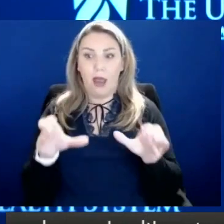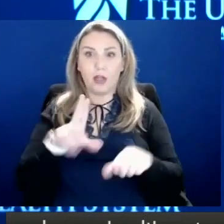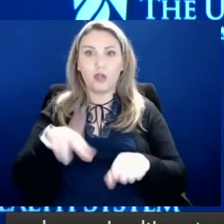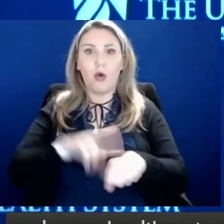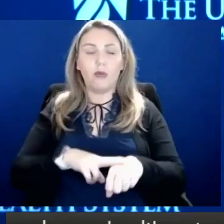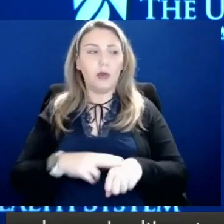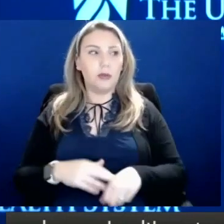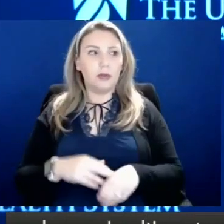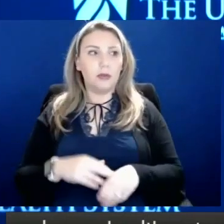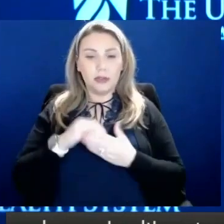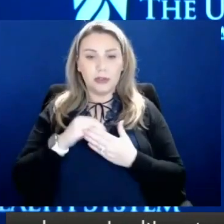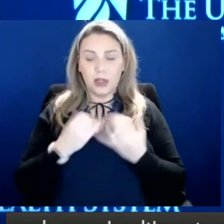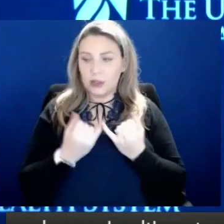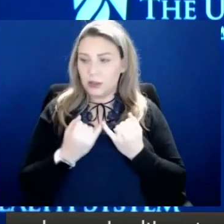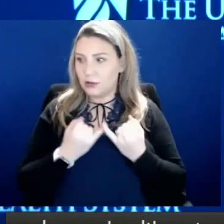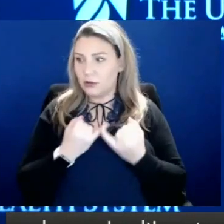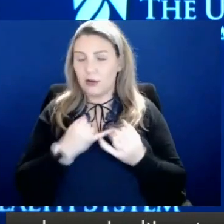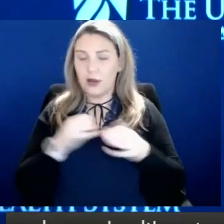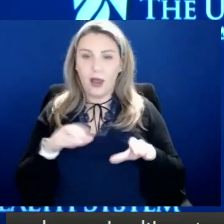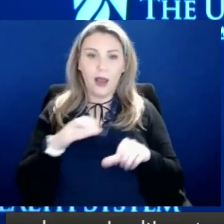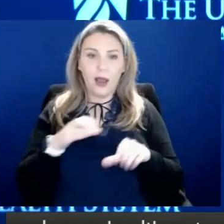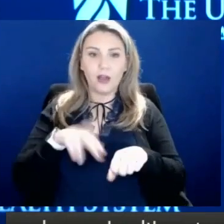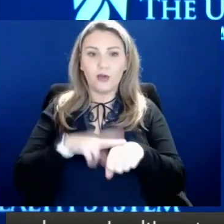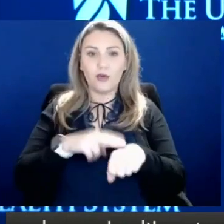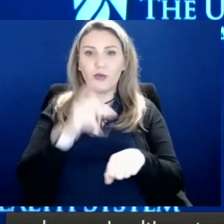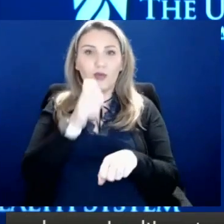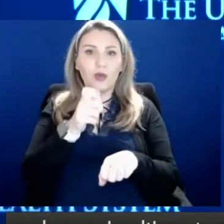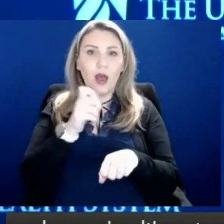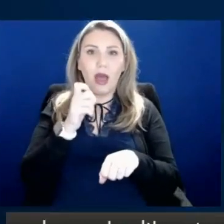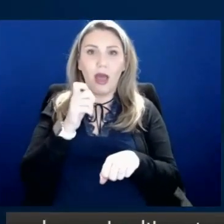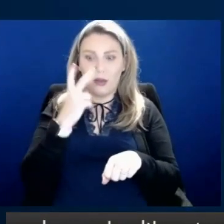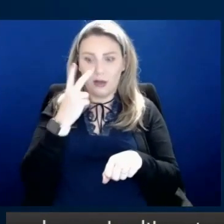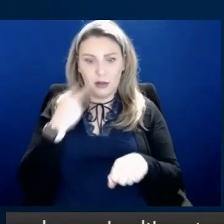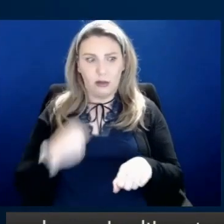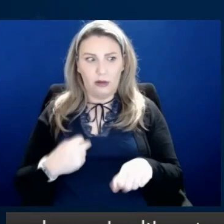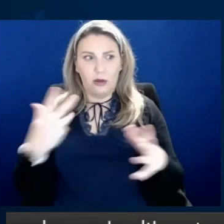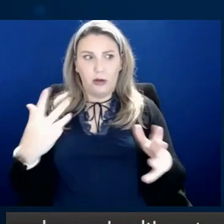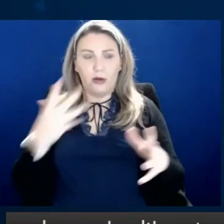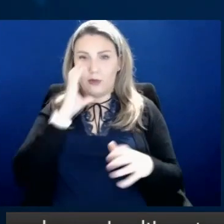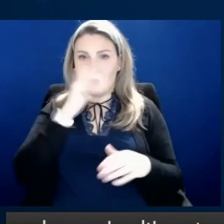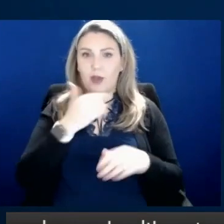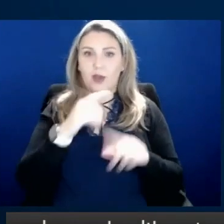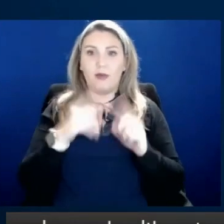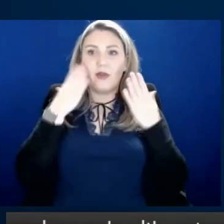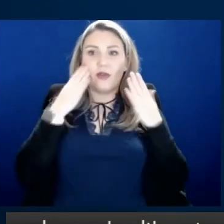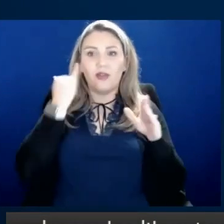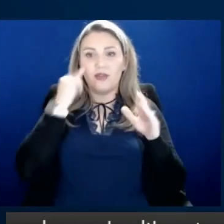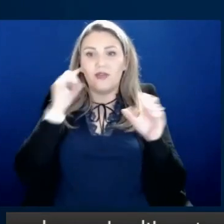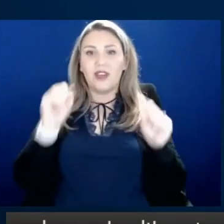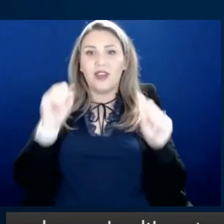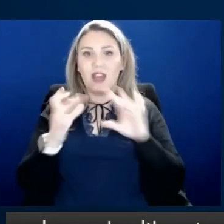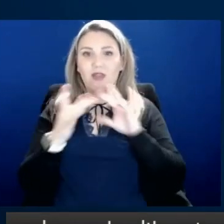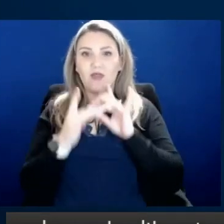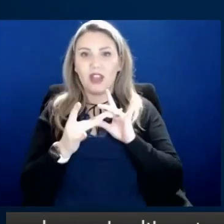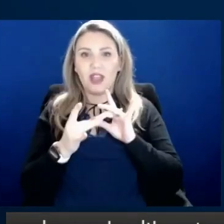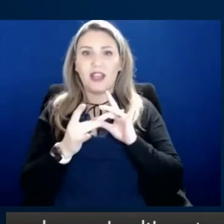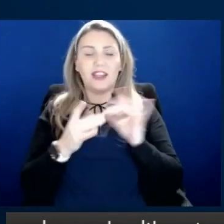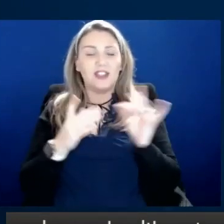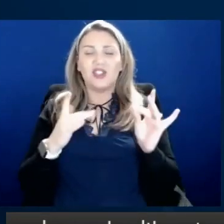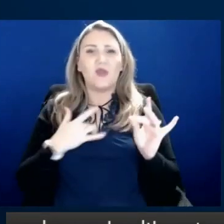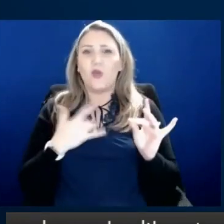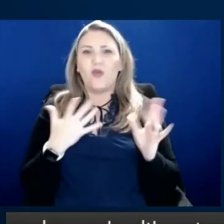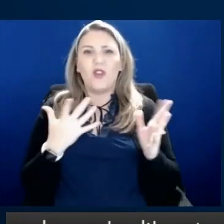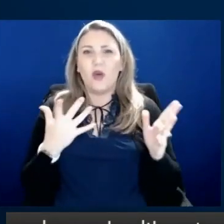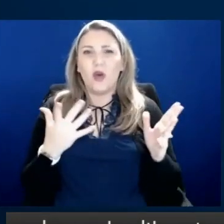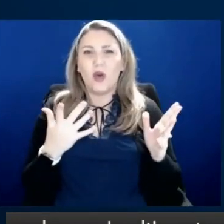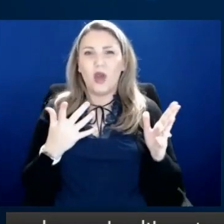you're doing okay, you're not looking weird. And I don't know if they can relate to that, but you feel like you're in this weird haze. And what